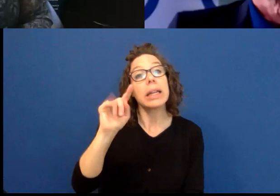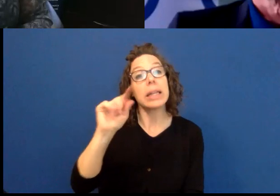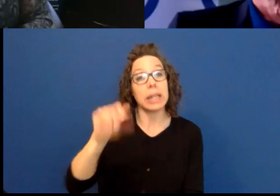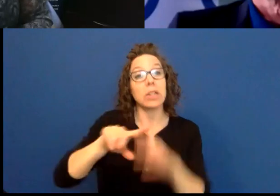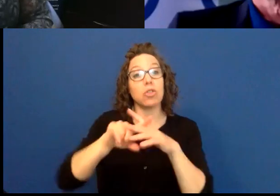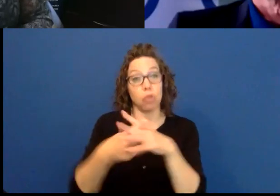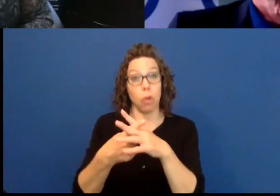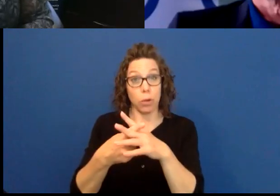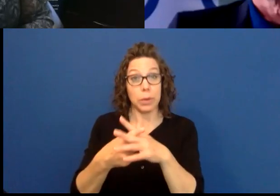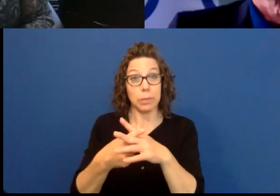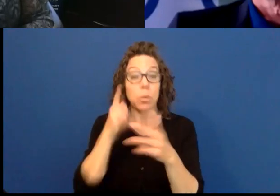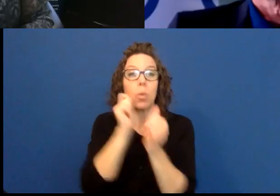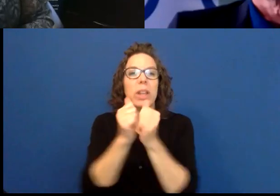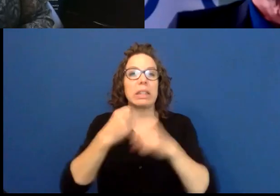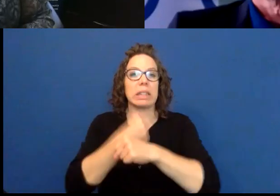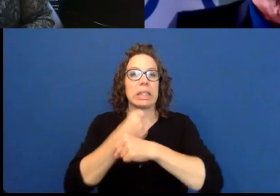County?